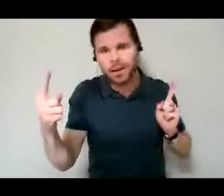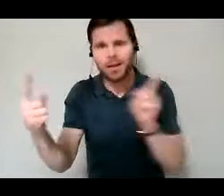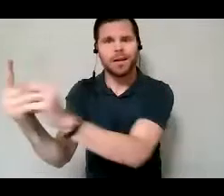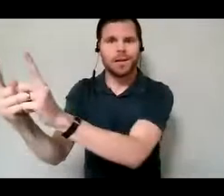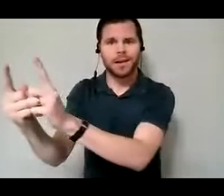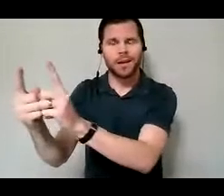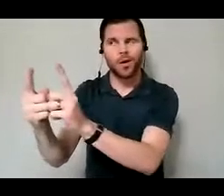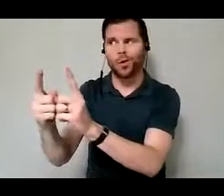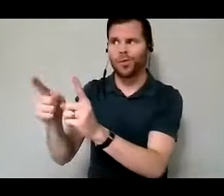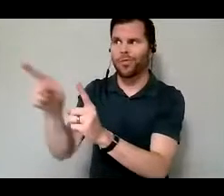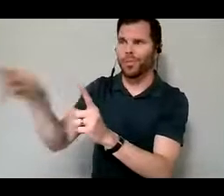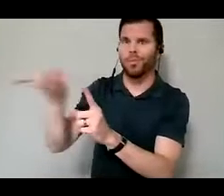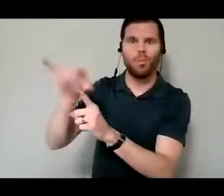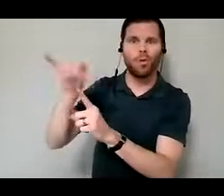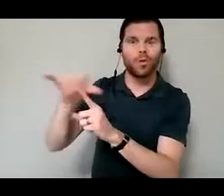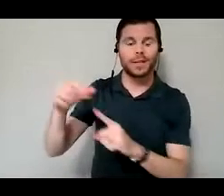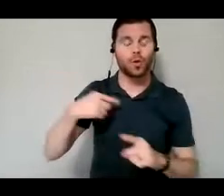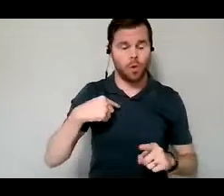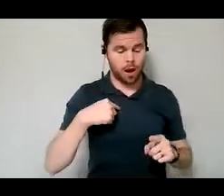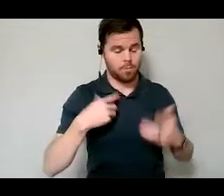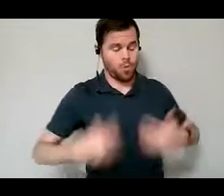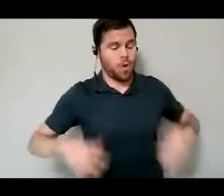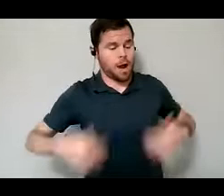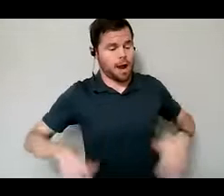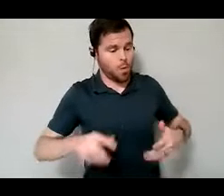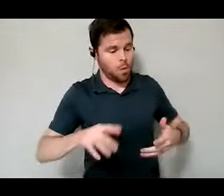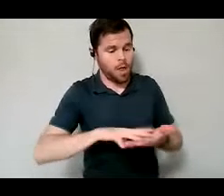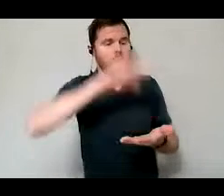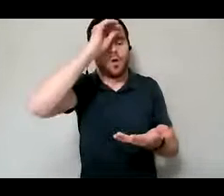that was definitely very transformative for me.